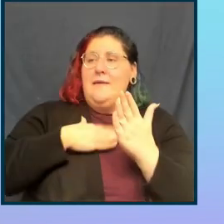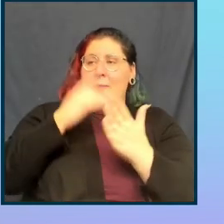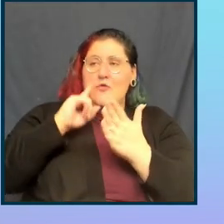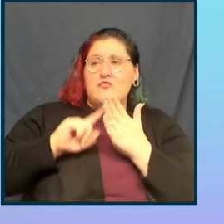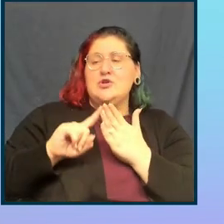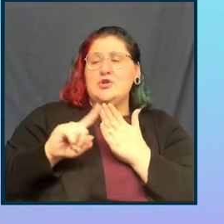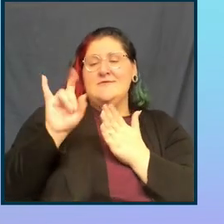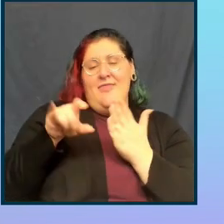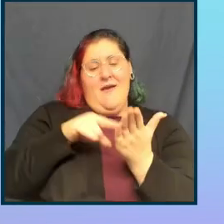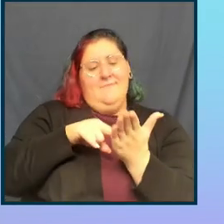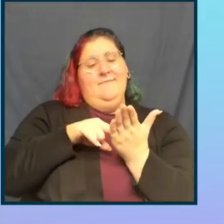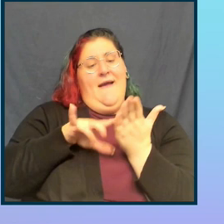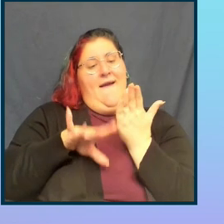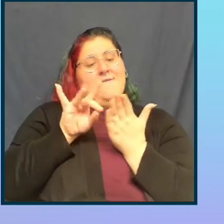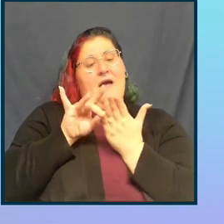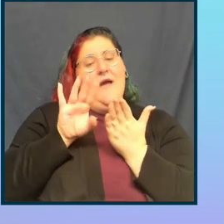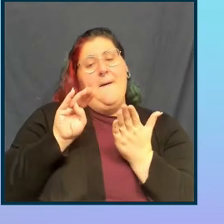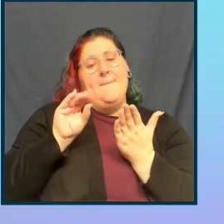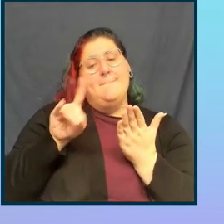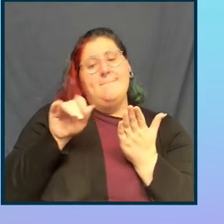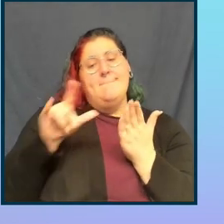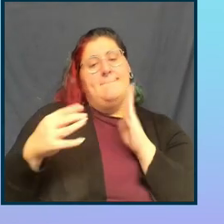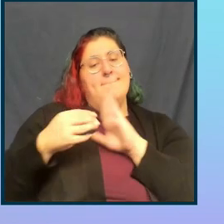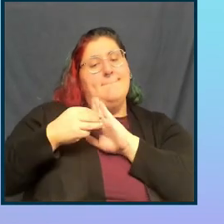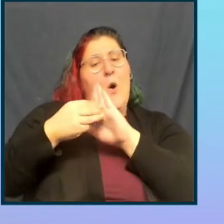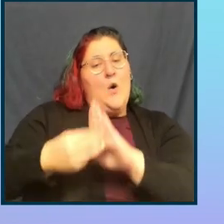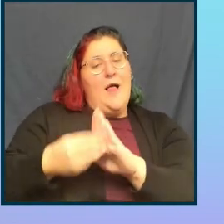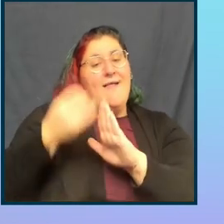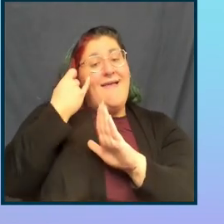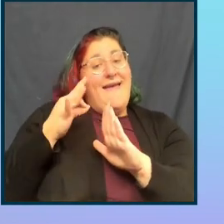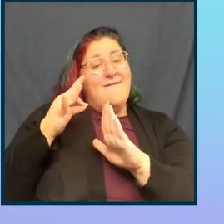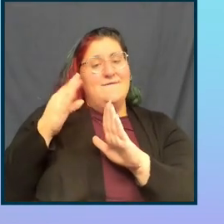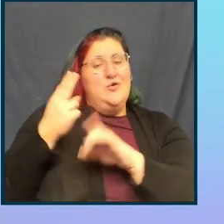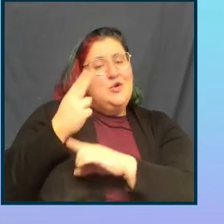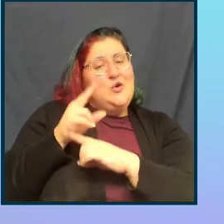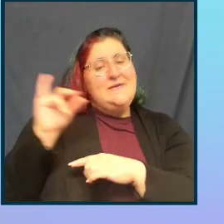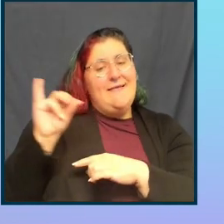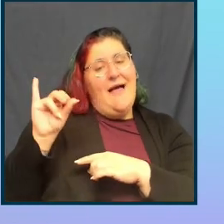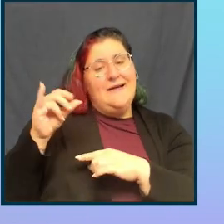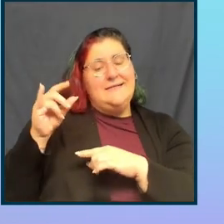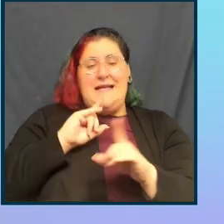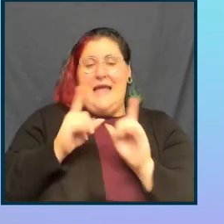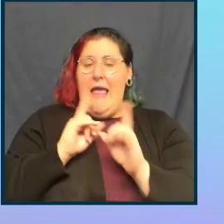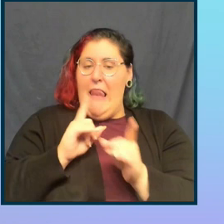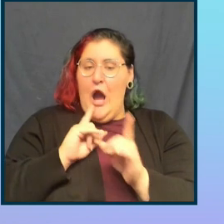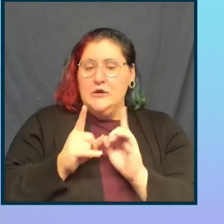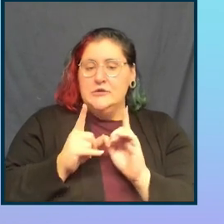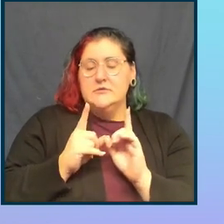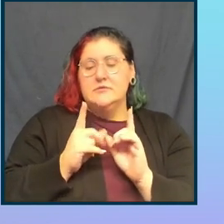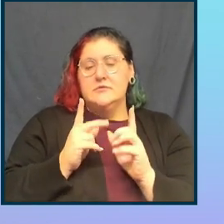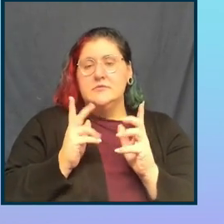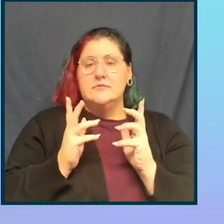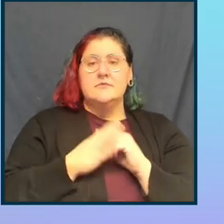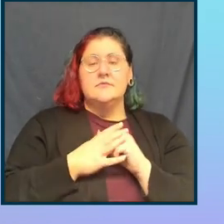implied that modals, if they are actually treated like dialogues. So there's